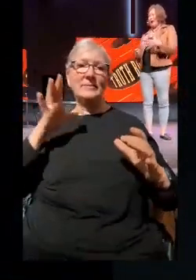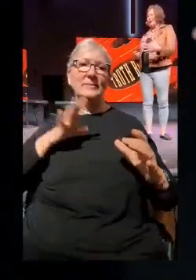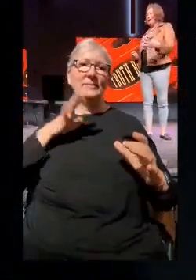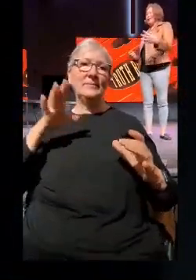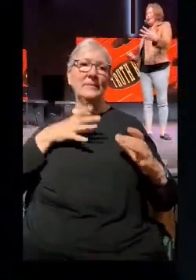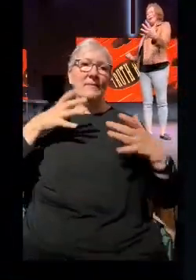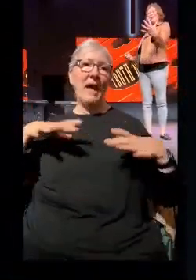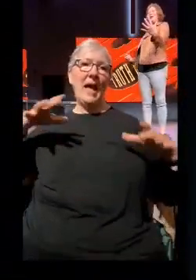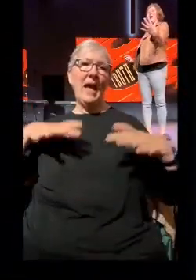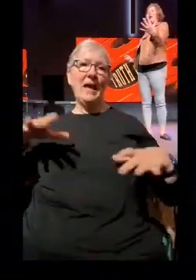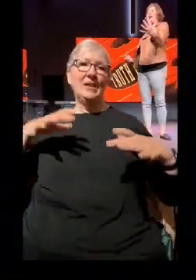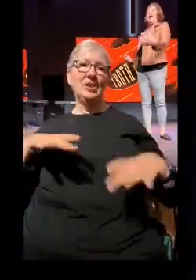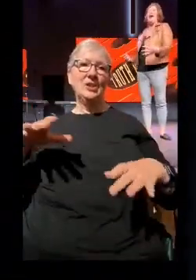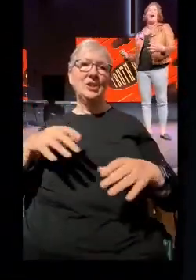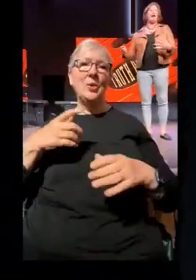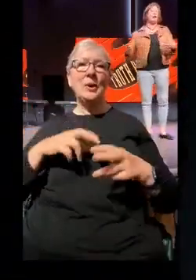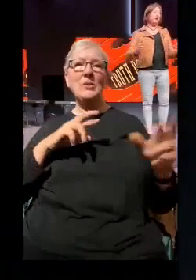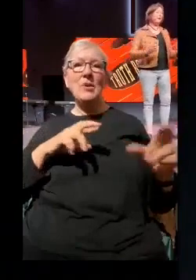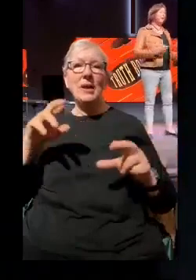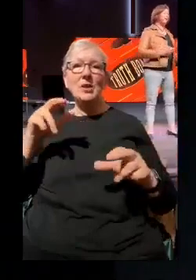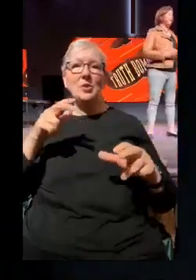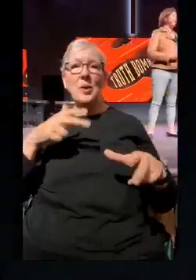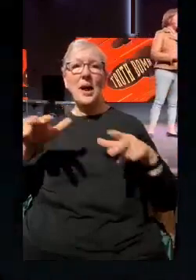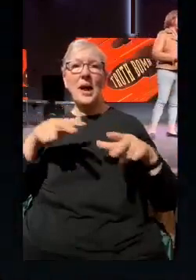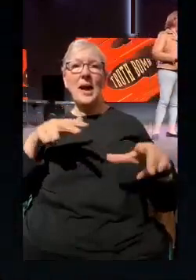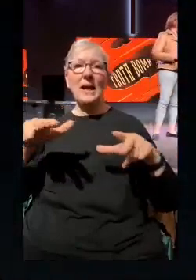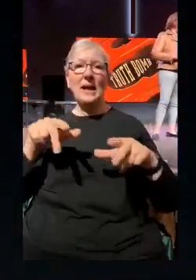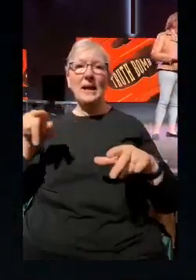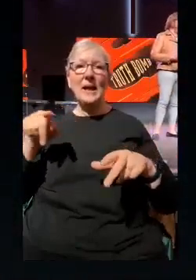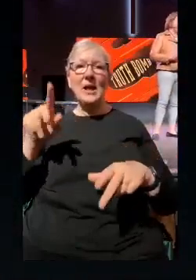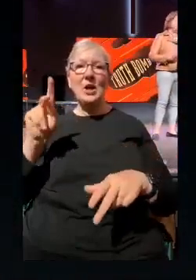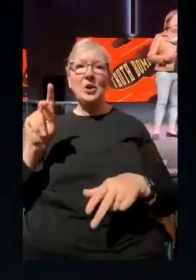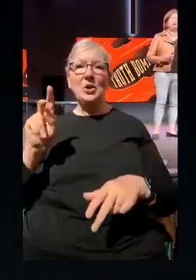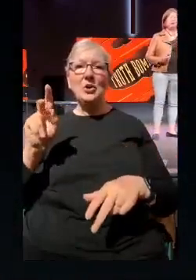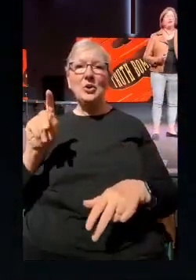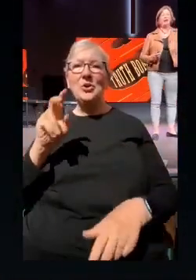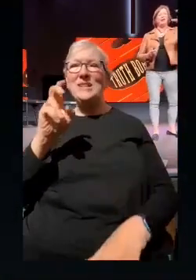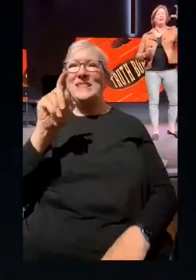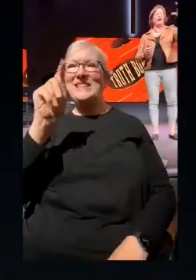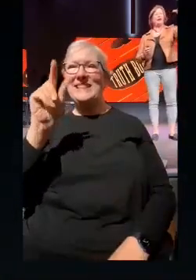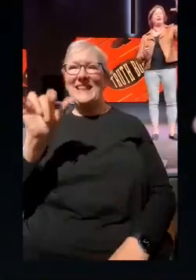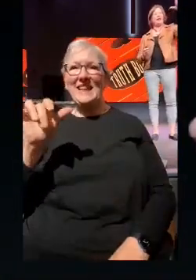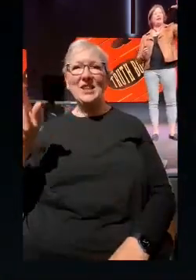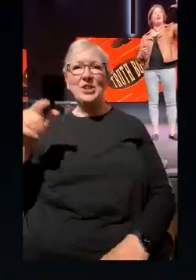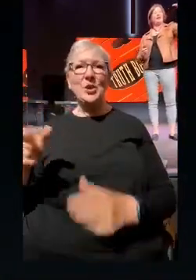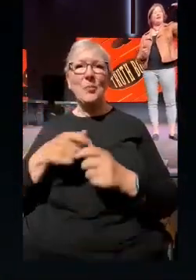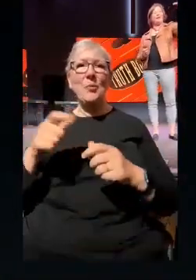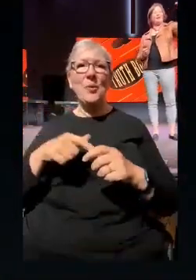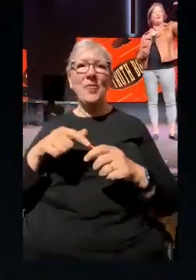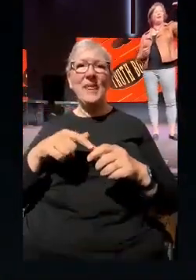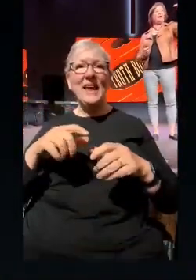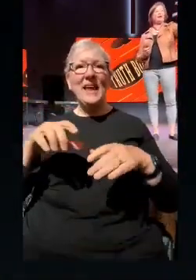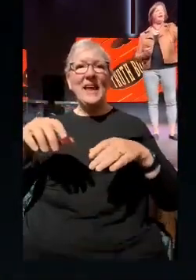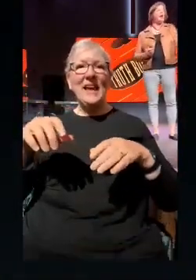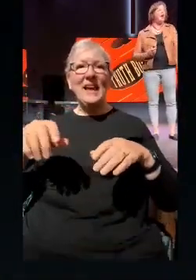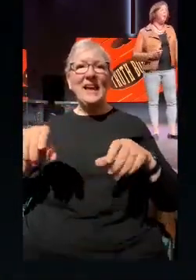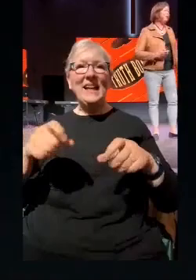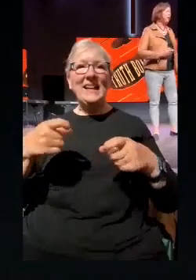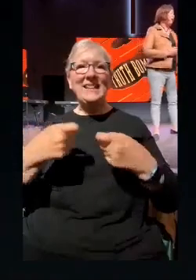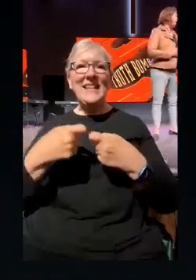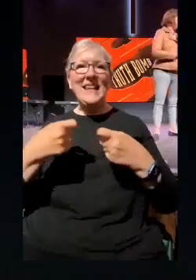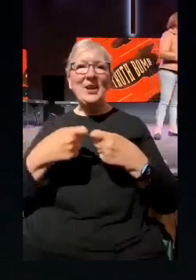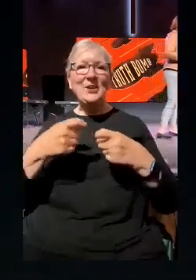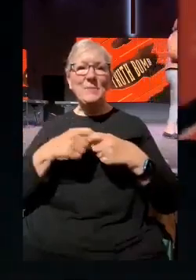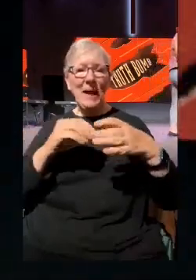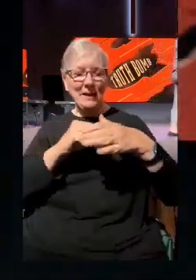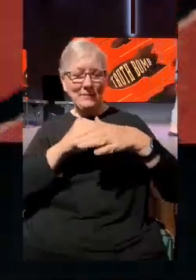hike to our first climb, and Christy shows up in high-heeled sneakers. I kid you not, the sneakers had rubber heels like this. And we said,